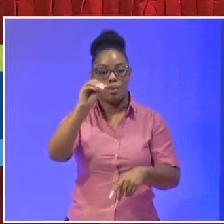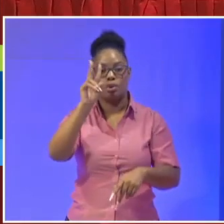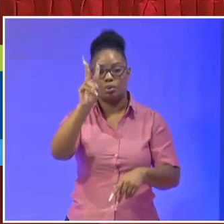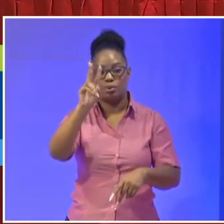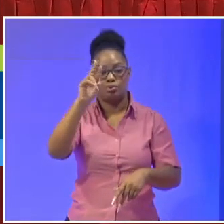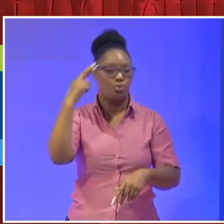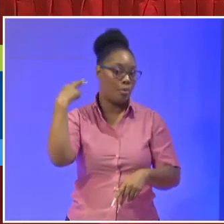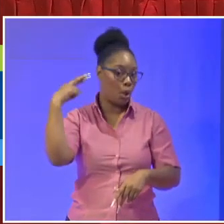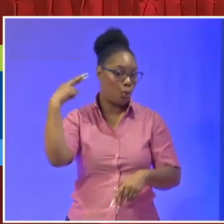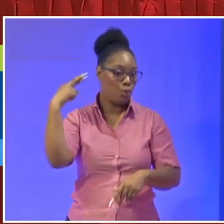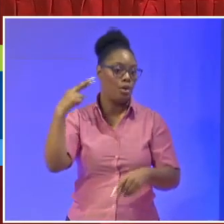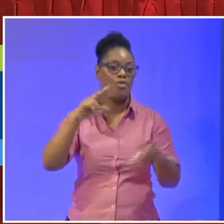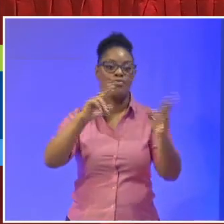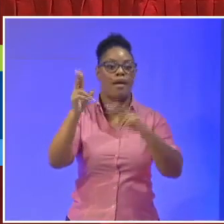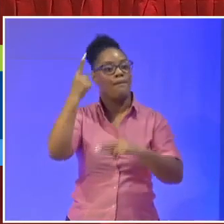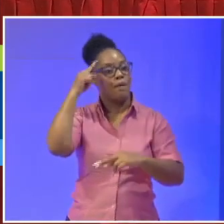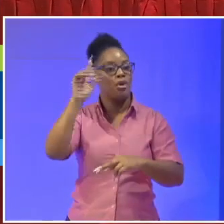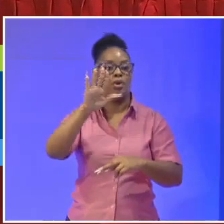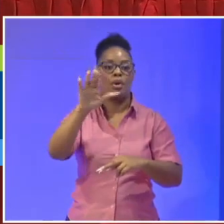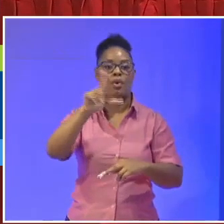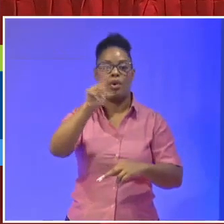questions.